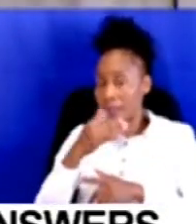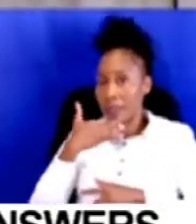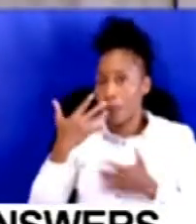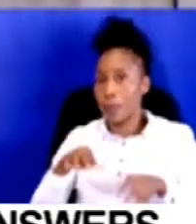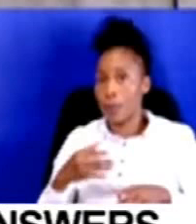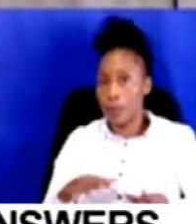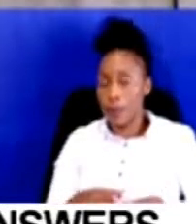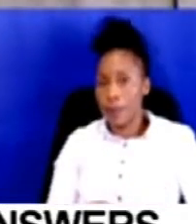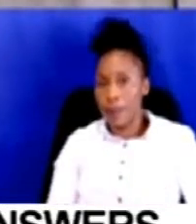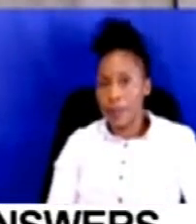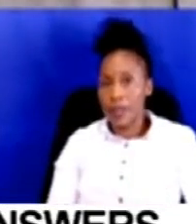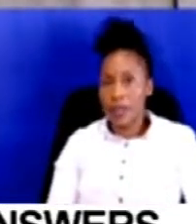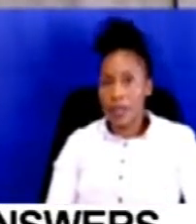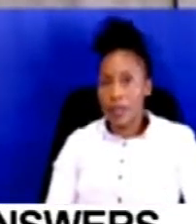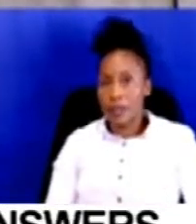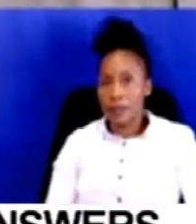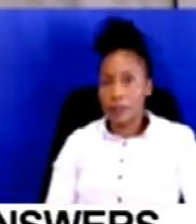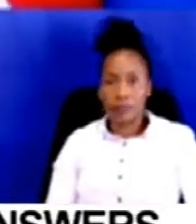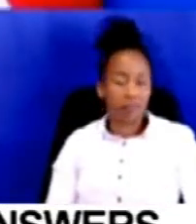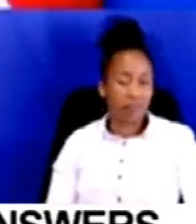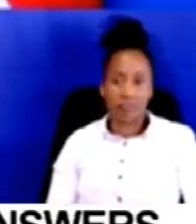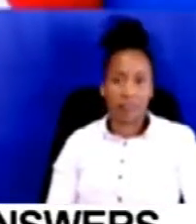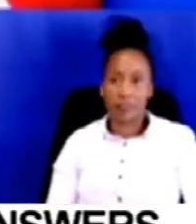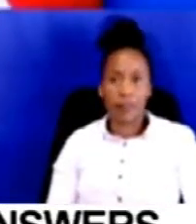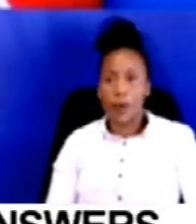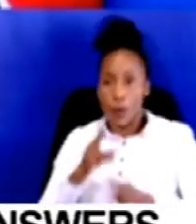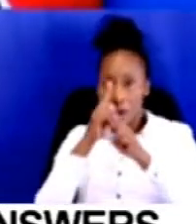Thank you, Honorable Ntube. Honorable Deputy President.